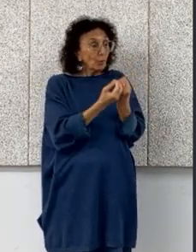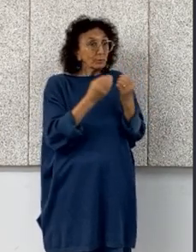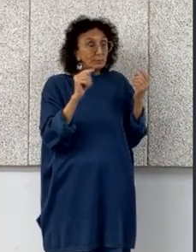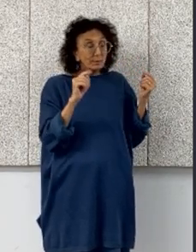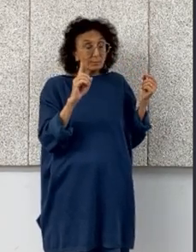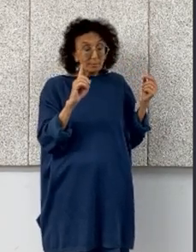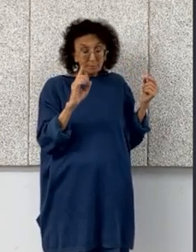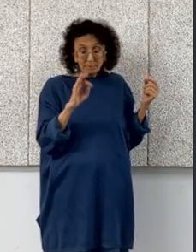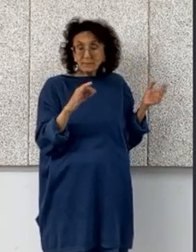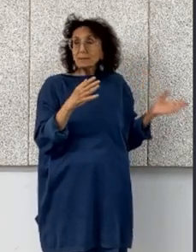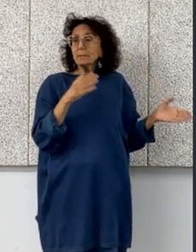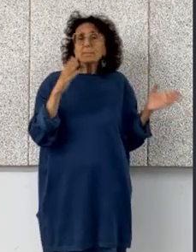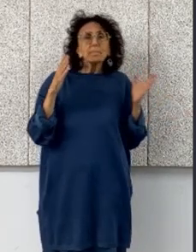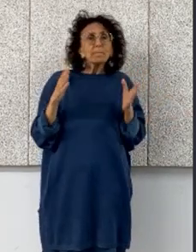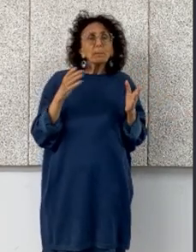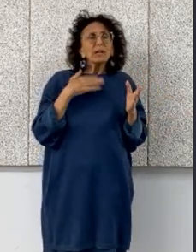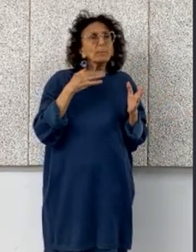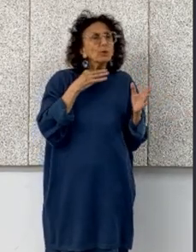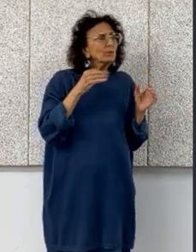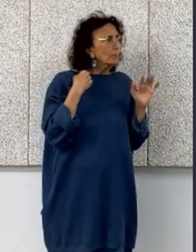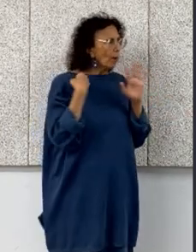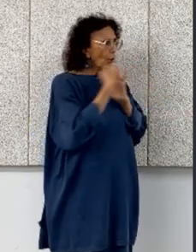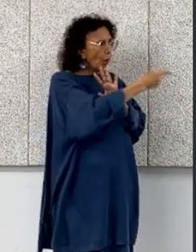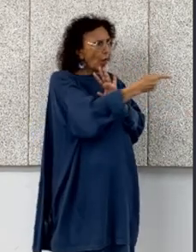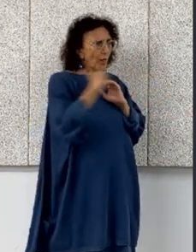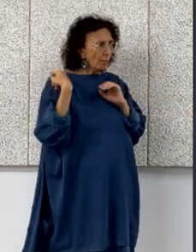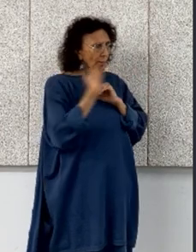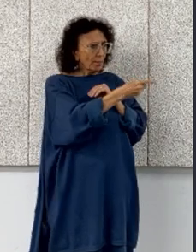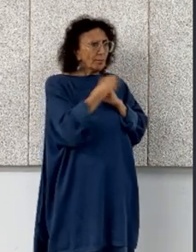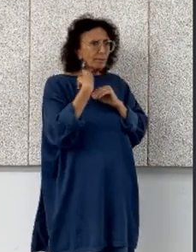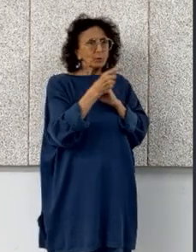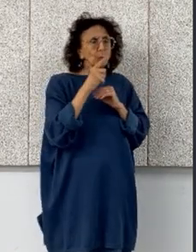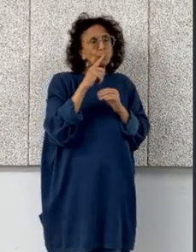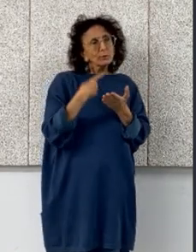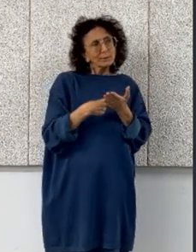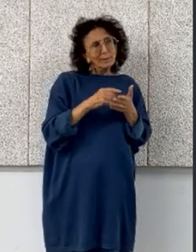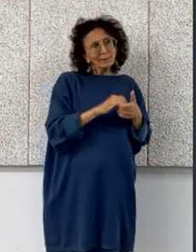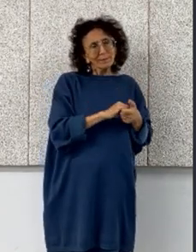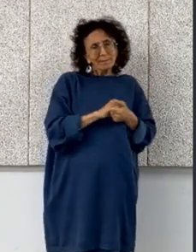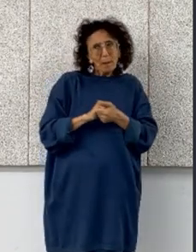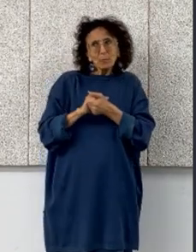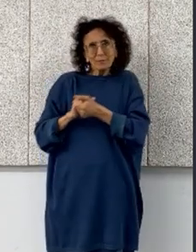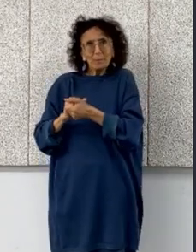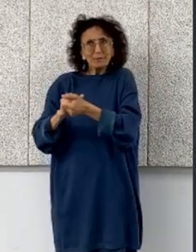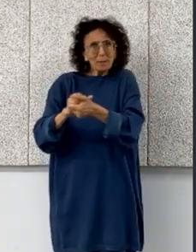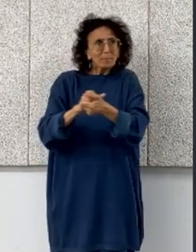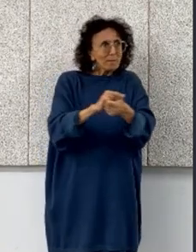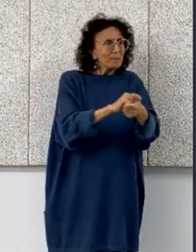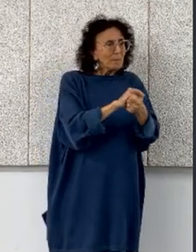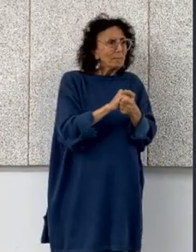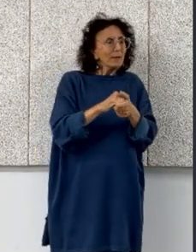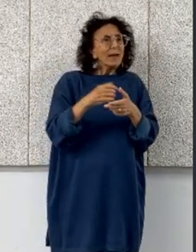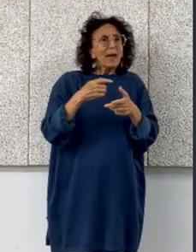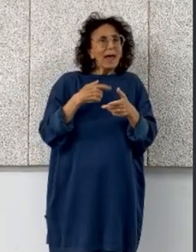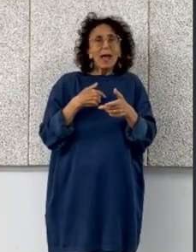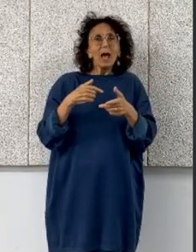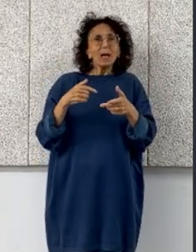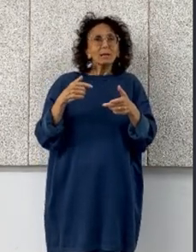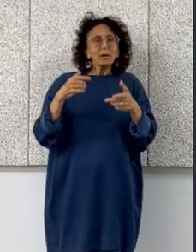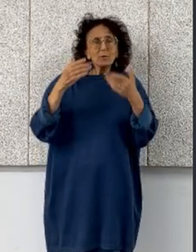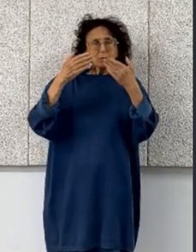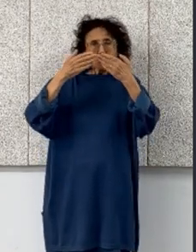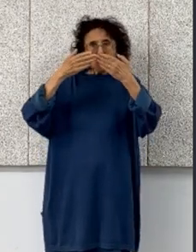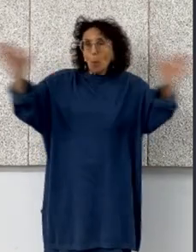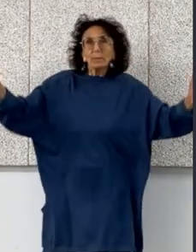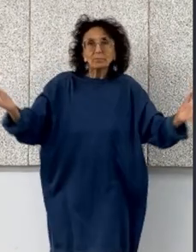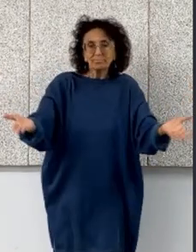I'm most curious about from all of you in this dialogue around collaboration and making space for new ideas